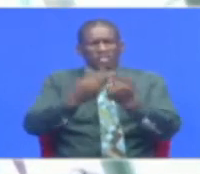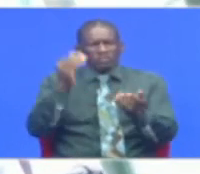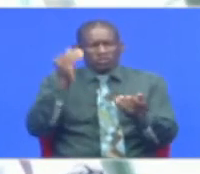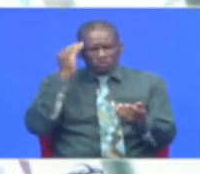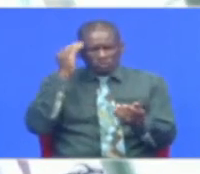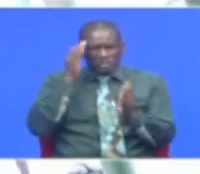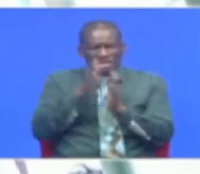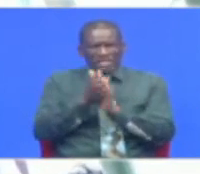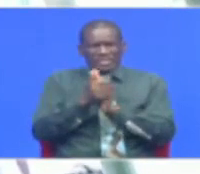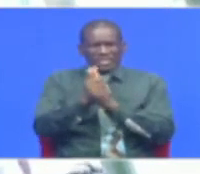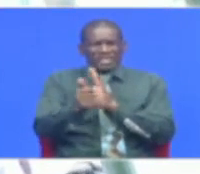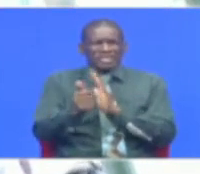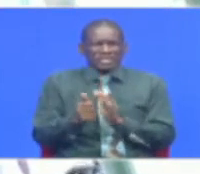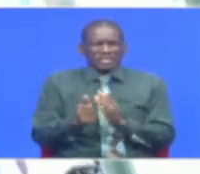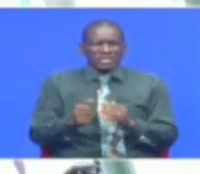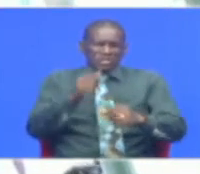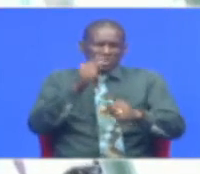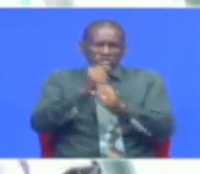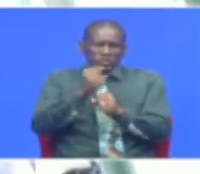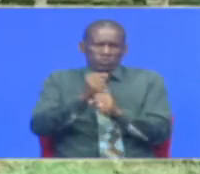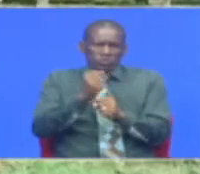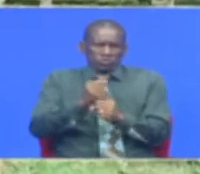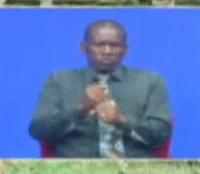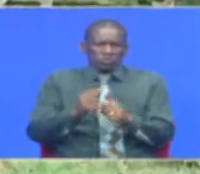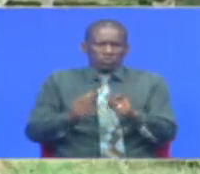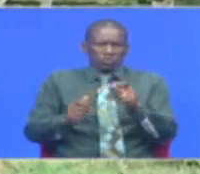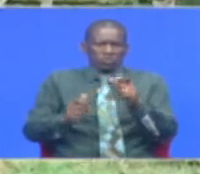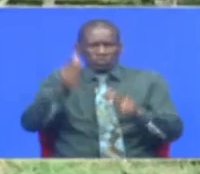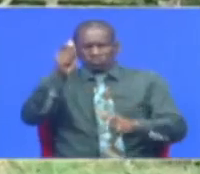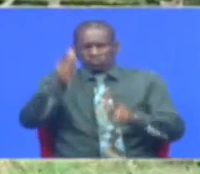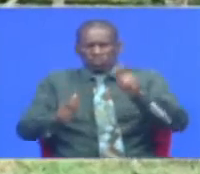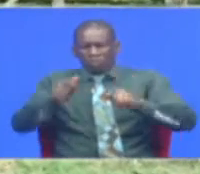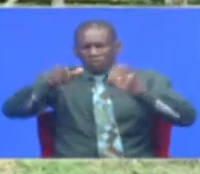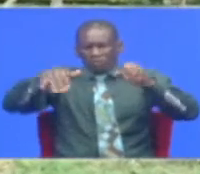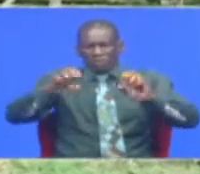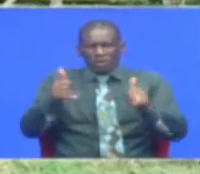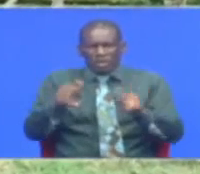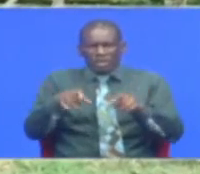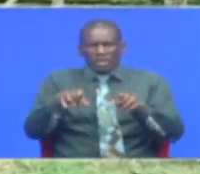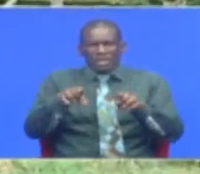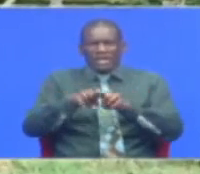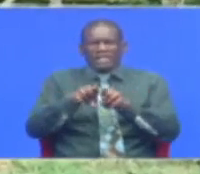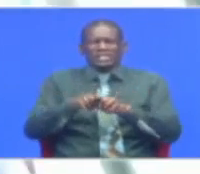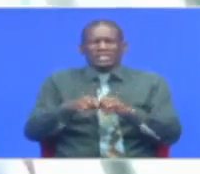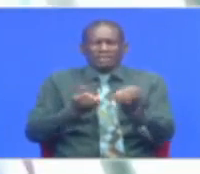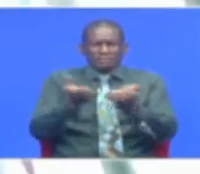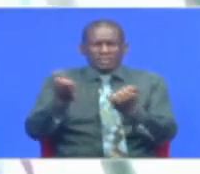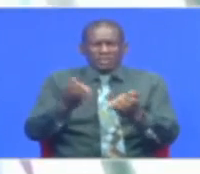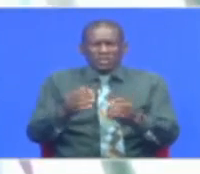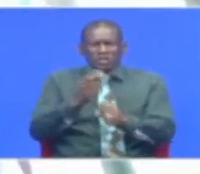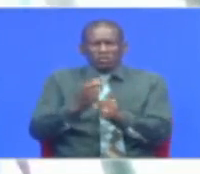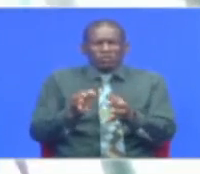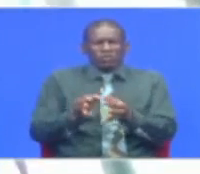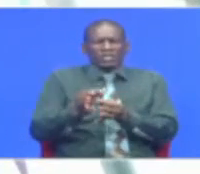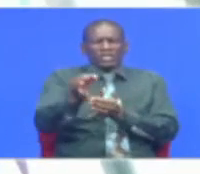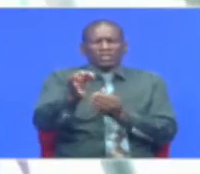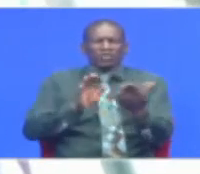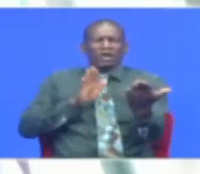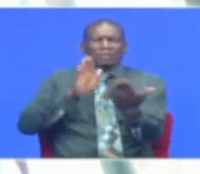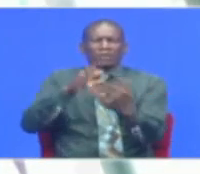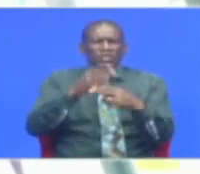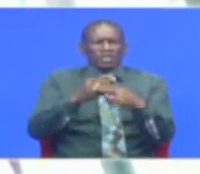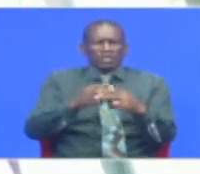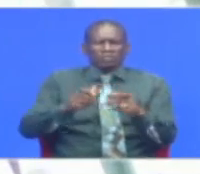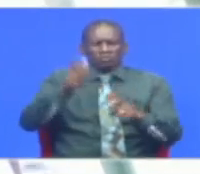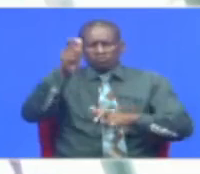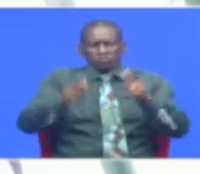and skills to undertake the dairy farming as a business, we've used an extension approach called the dairy